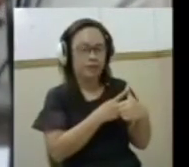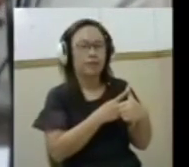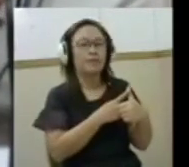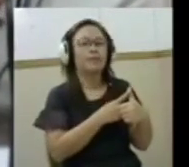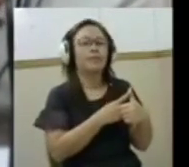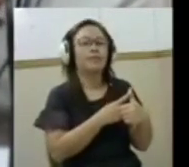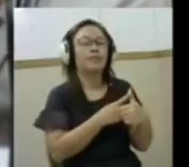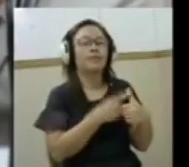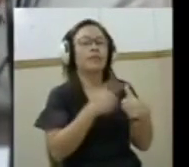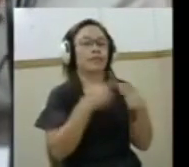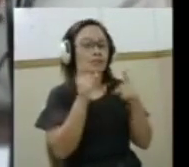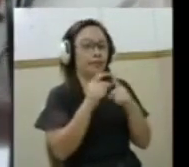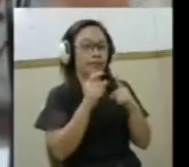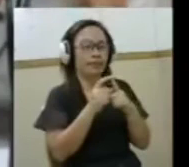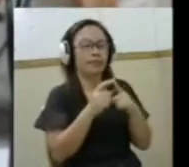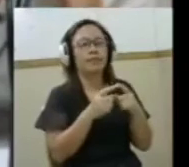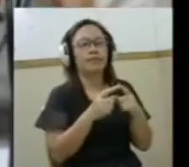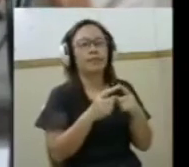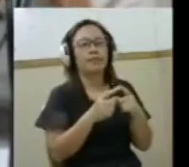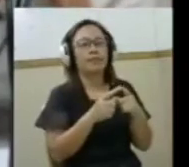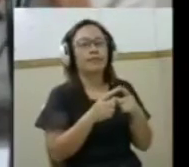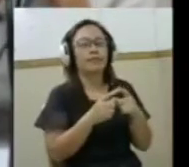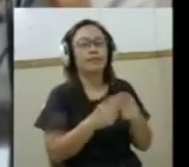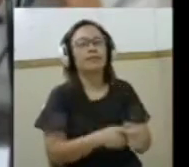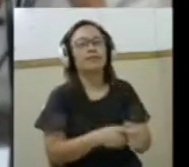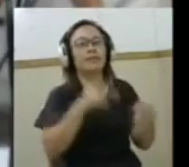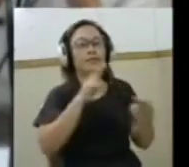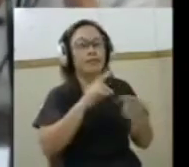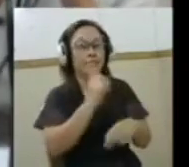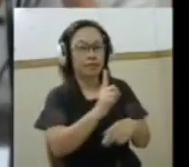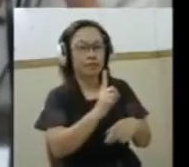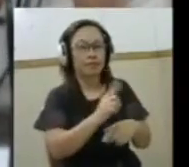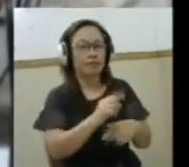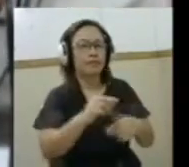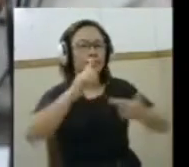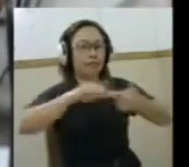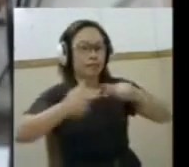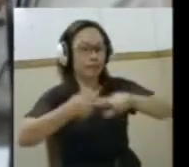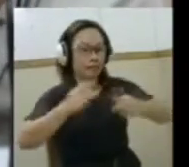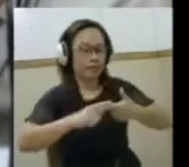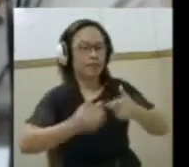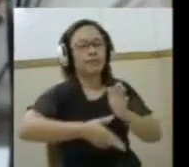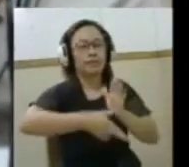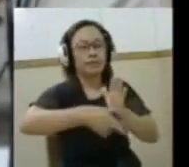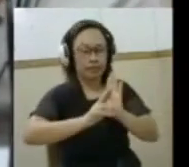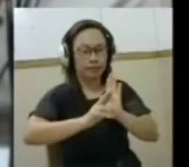research, so listen carefully. This includes the following. Number 1, literature review. Okay, it discusses